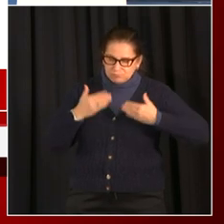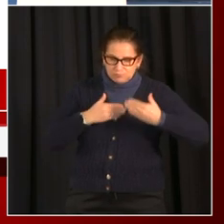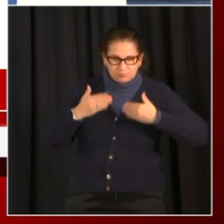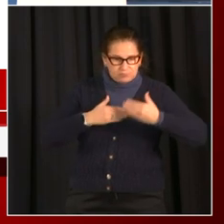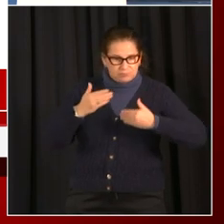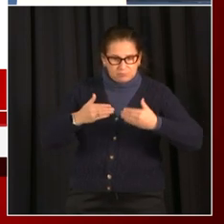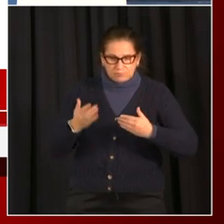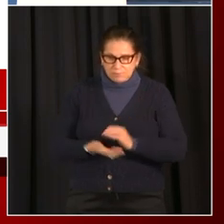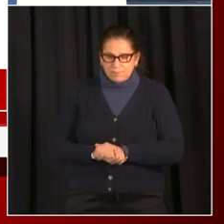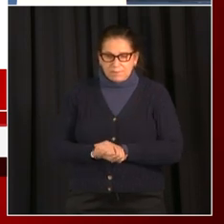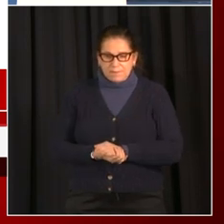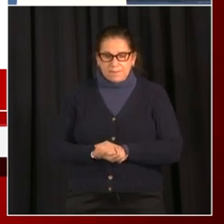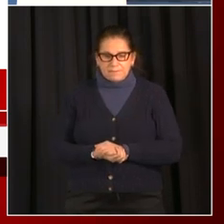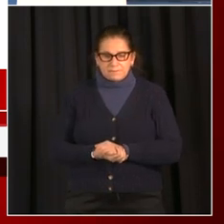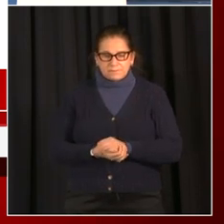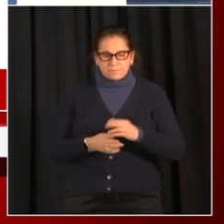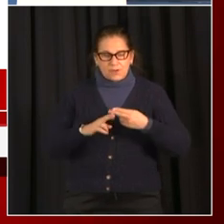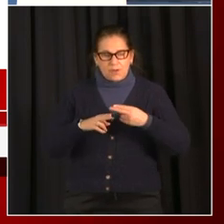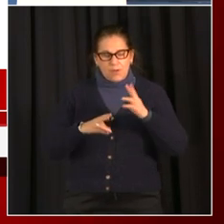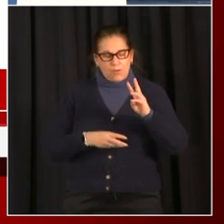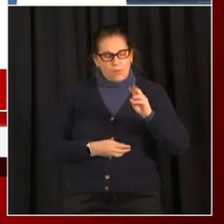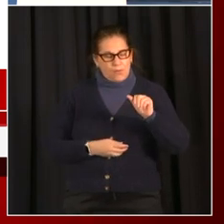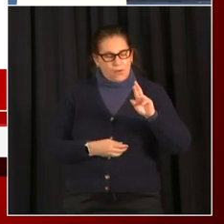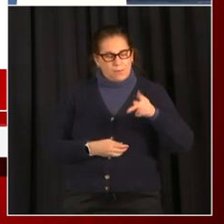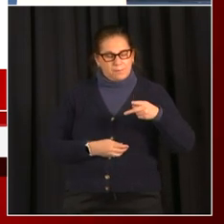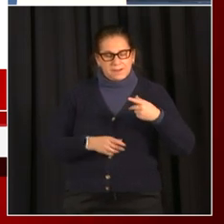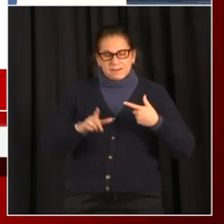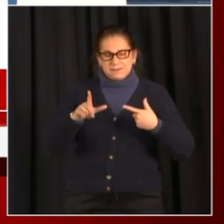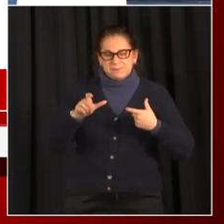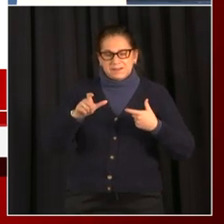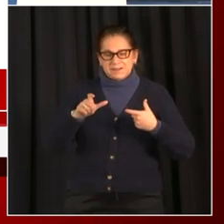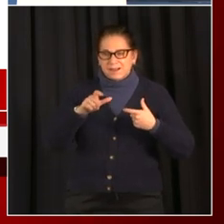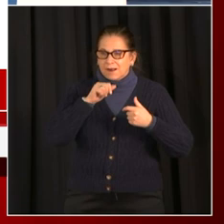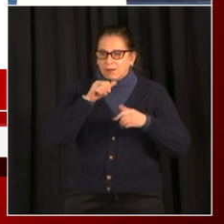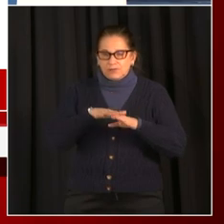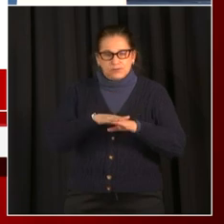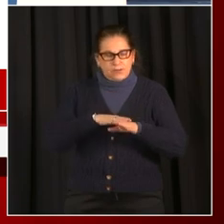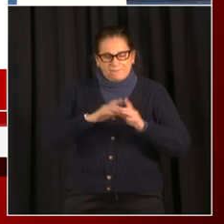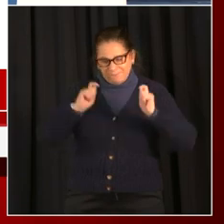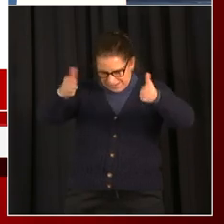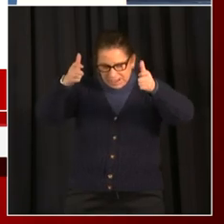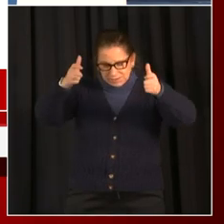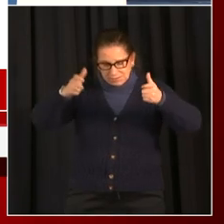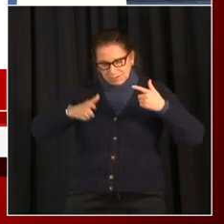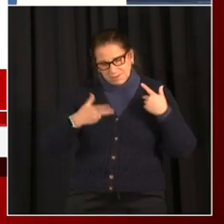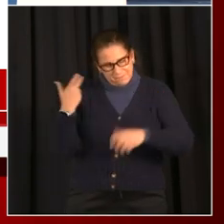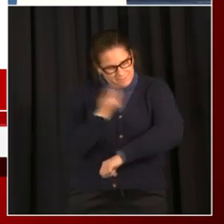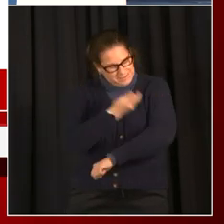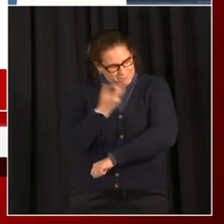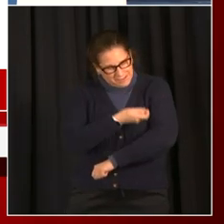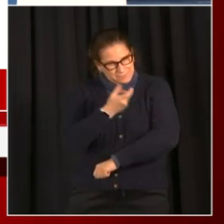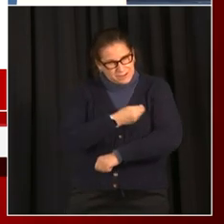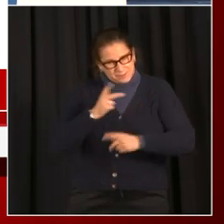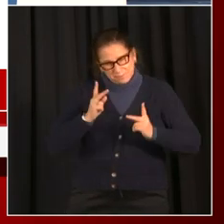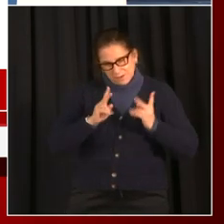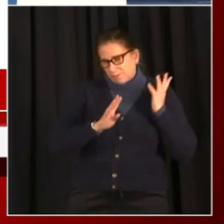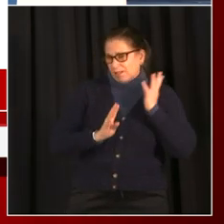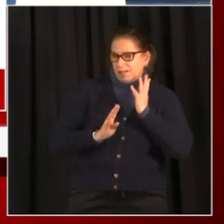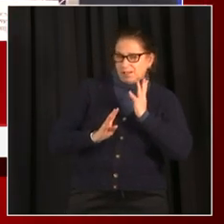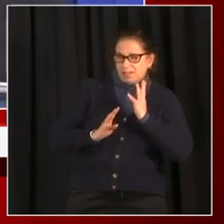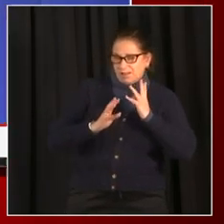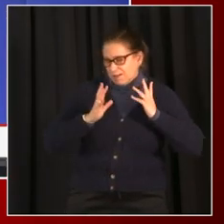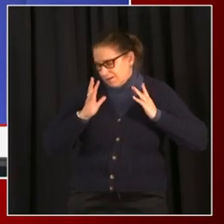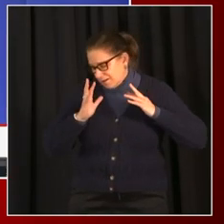Warp Speed that there will be a second dose shipment as well. On hospital data, and the mayor